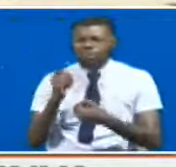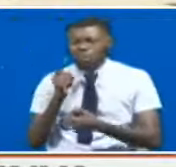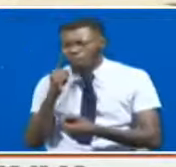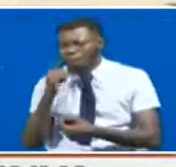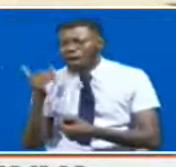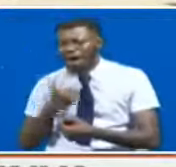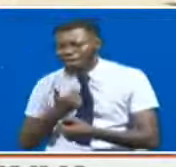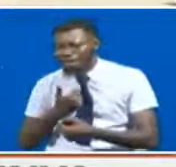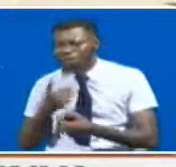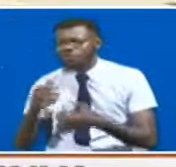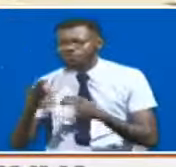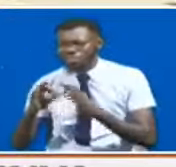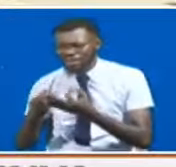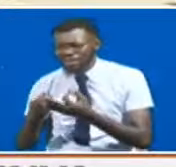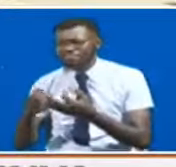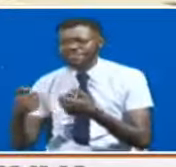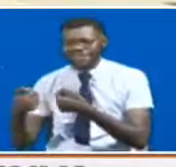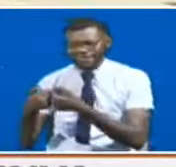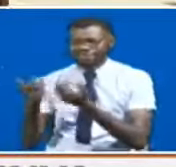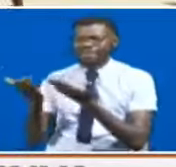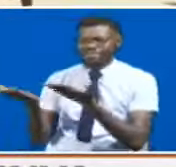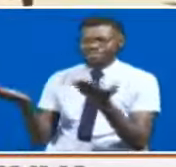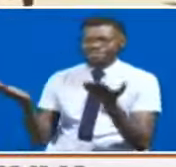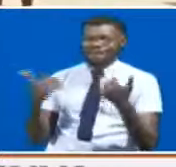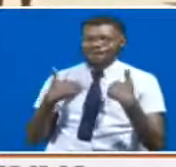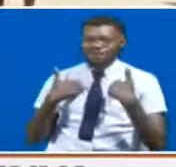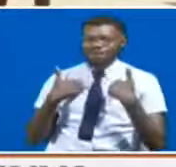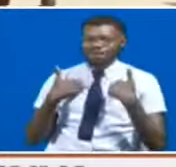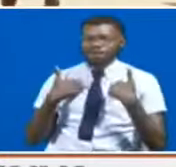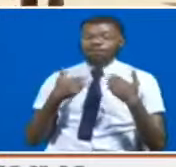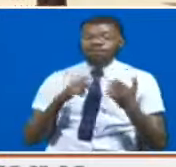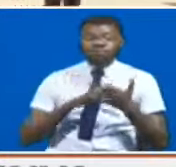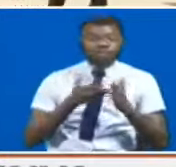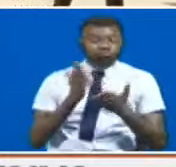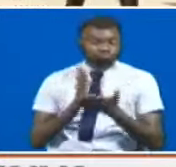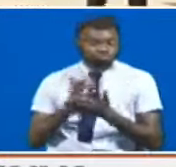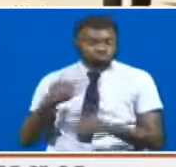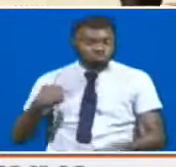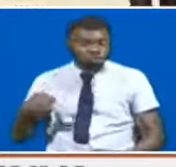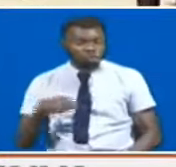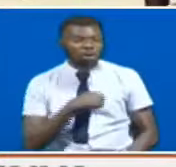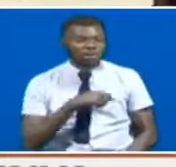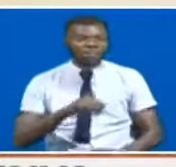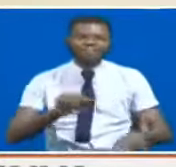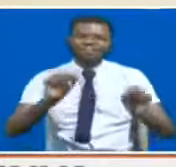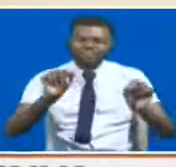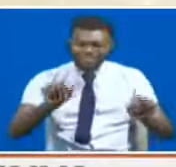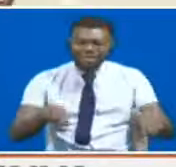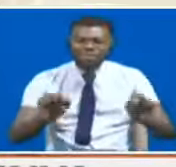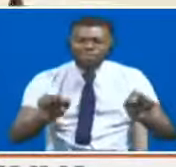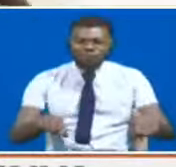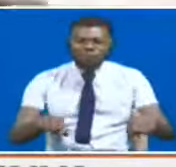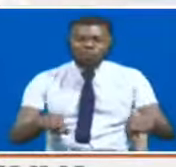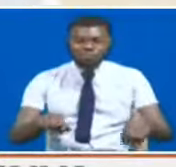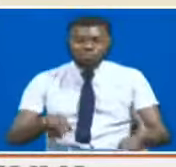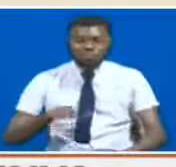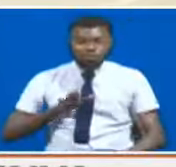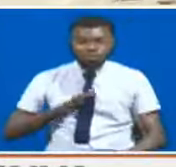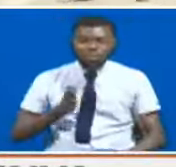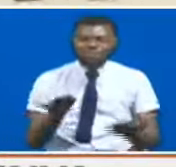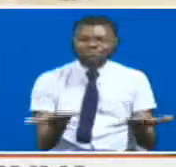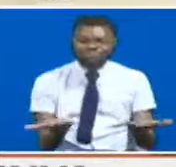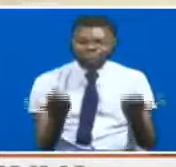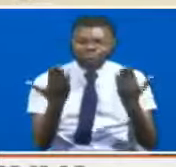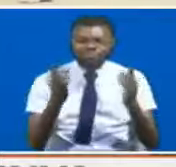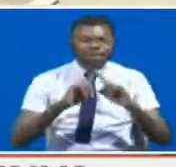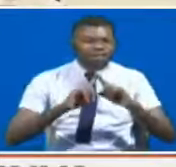and families and things like that. So that proves that we are actually able, as women, to take the game to the next level.